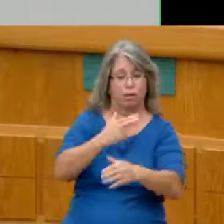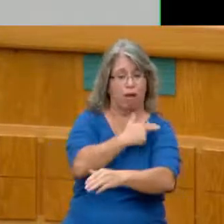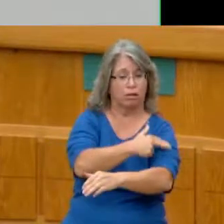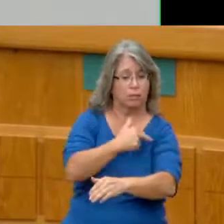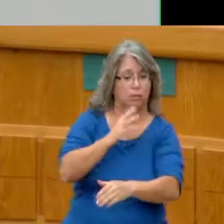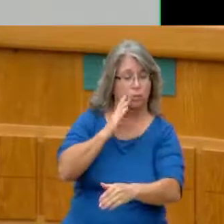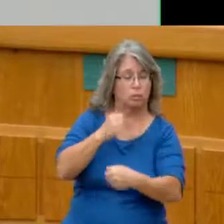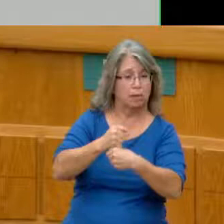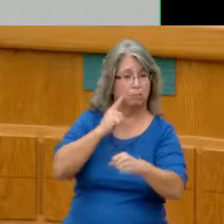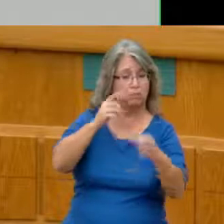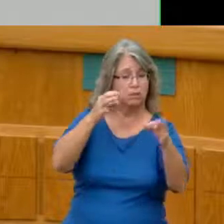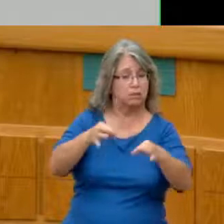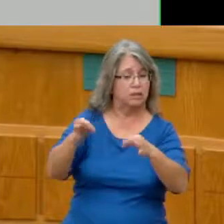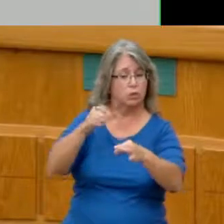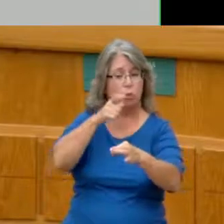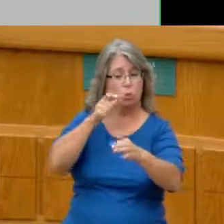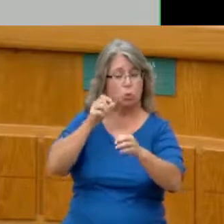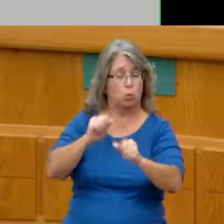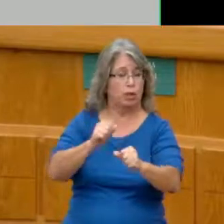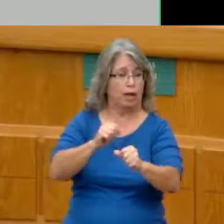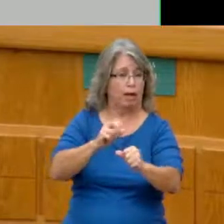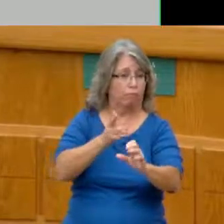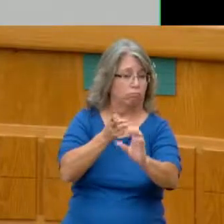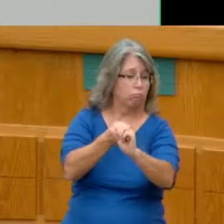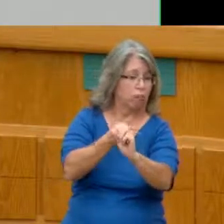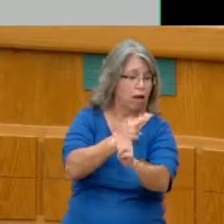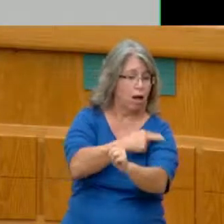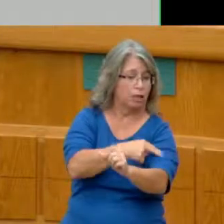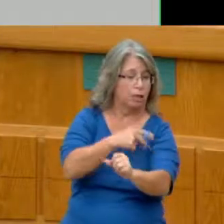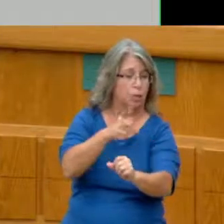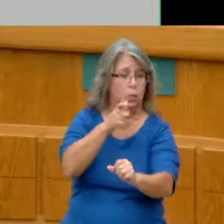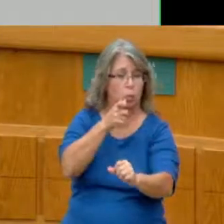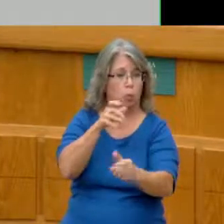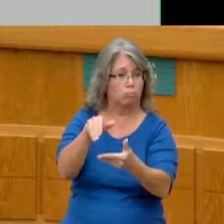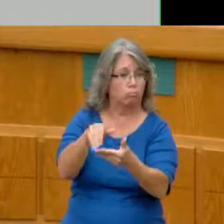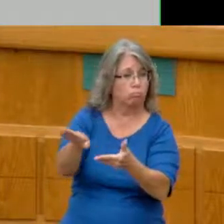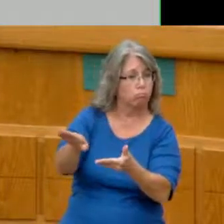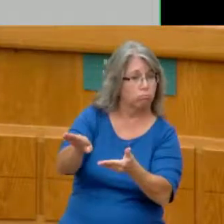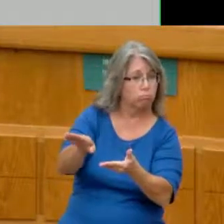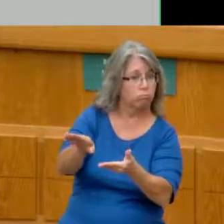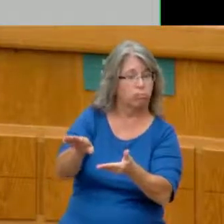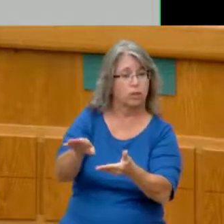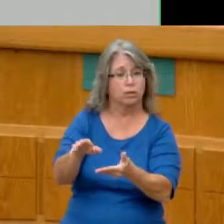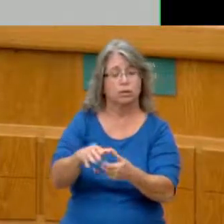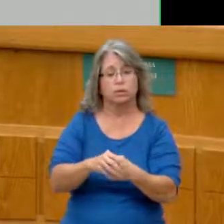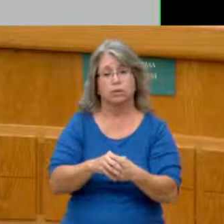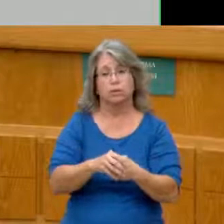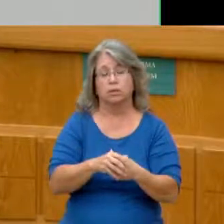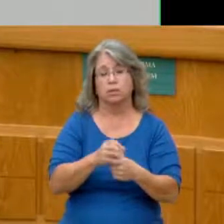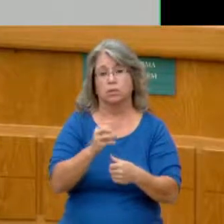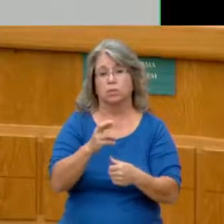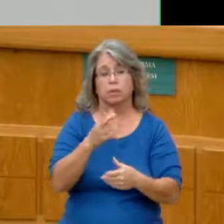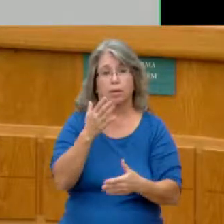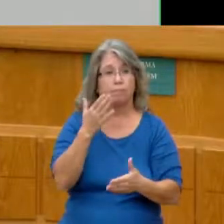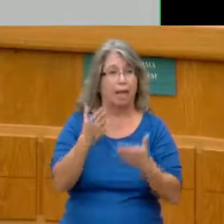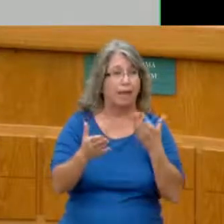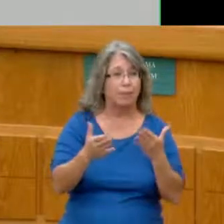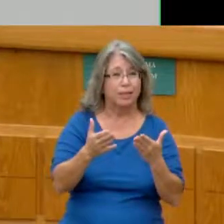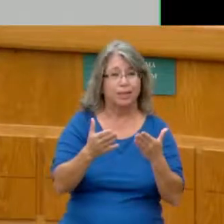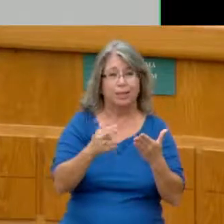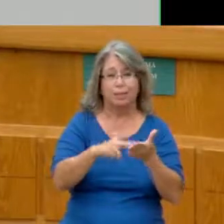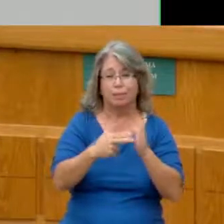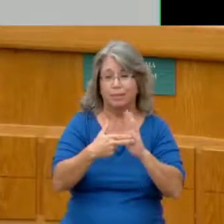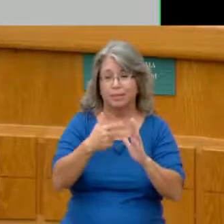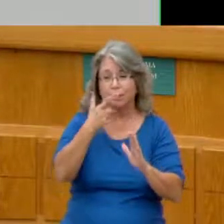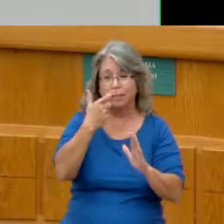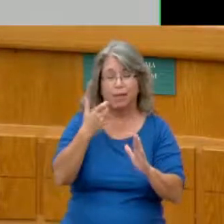represent also maybe that there's not as many FEMA workers that were here before, but maybe they're